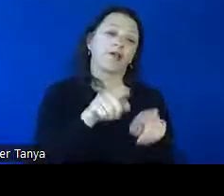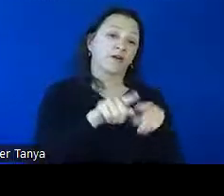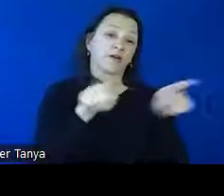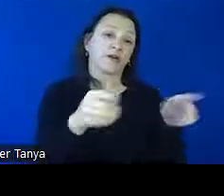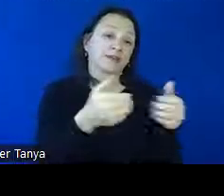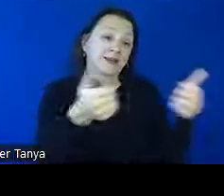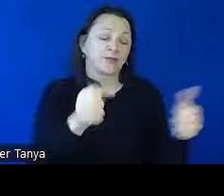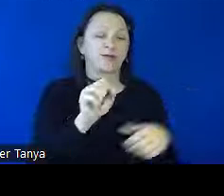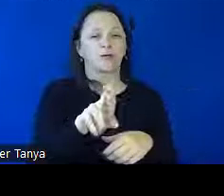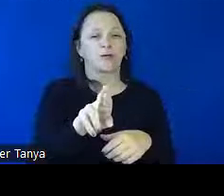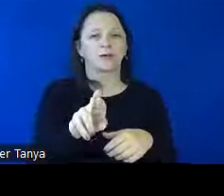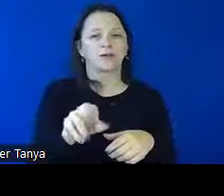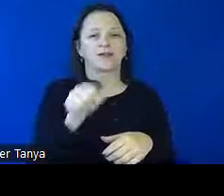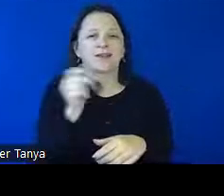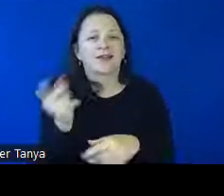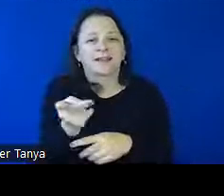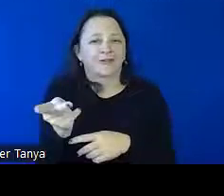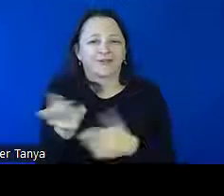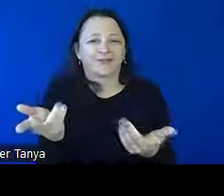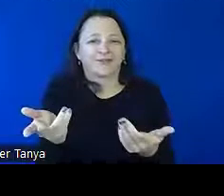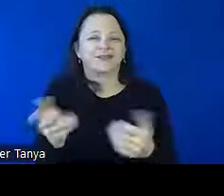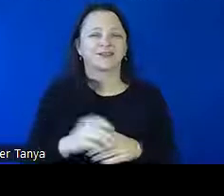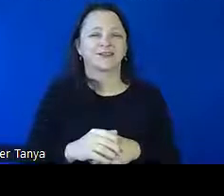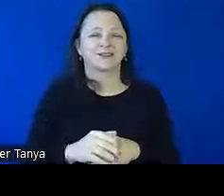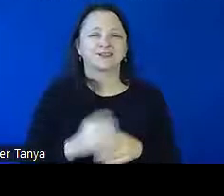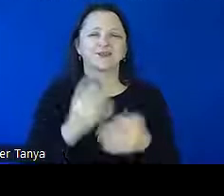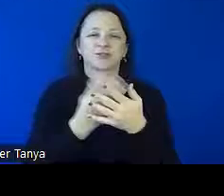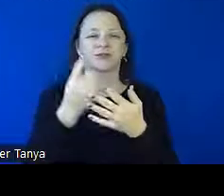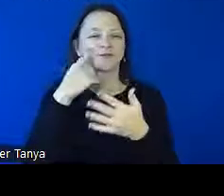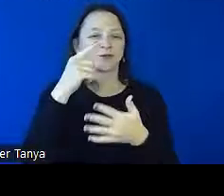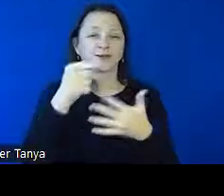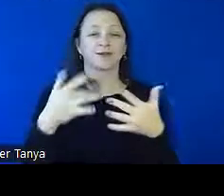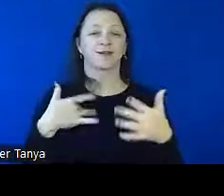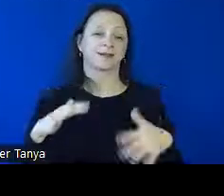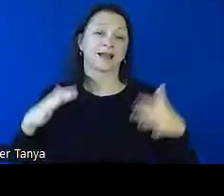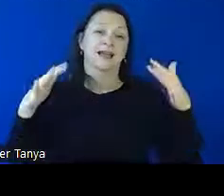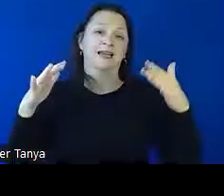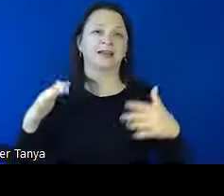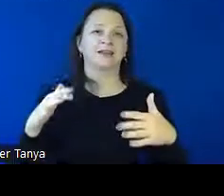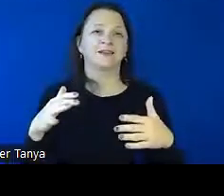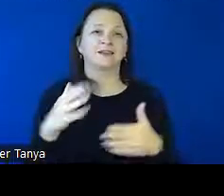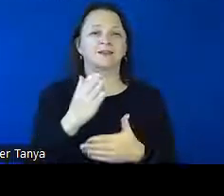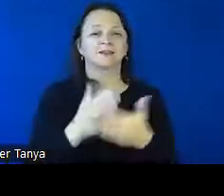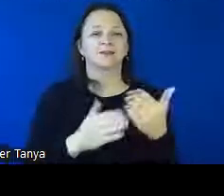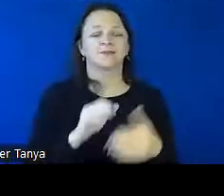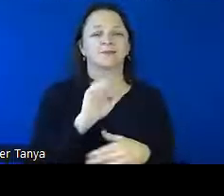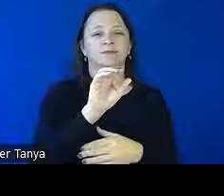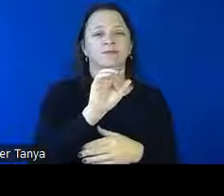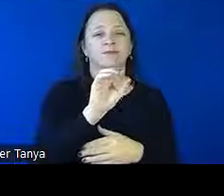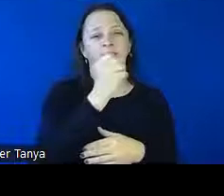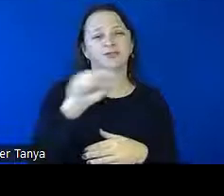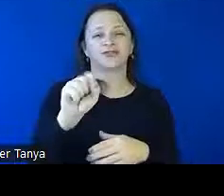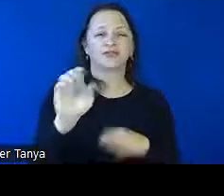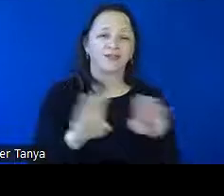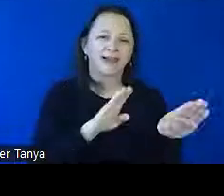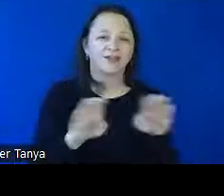maybe something other else, right? And so we might be screening for things like anxiety, maybe some oppositional kinds of behaviors and challenges